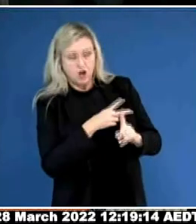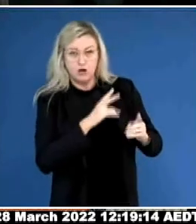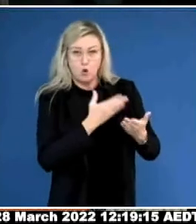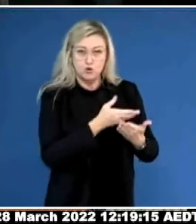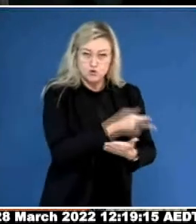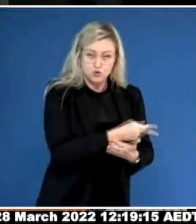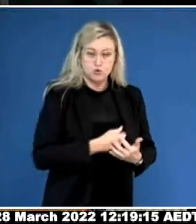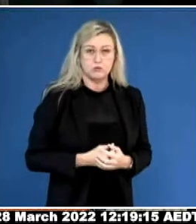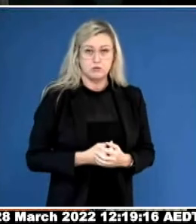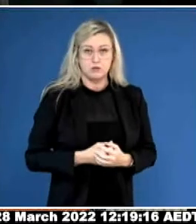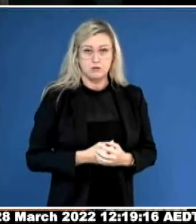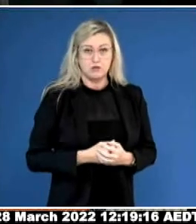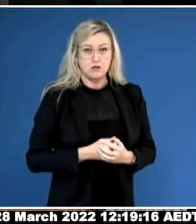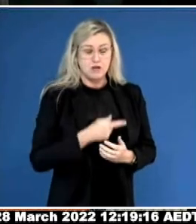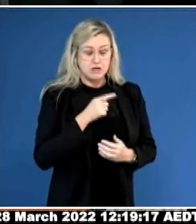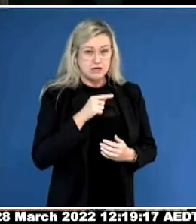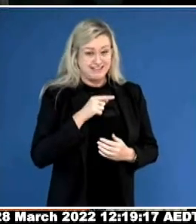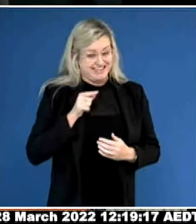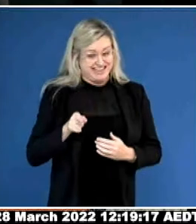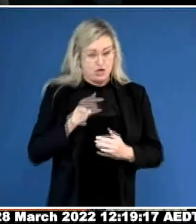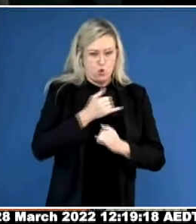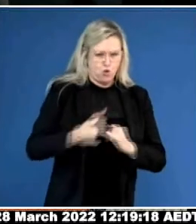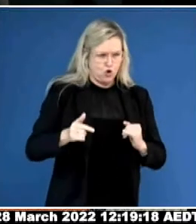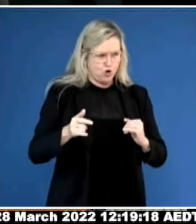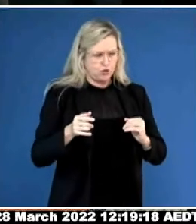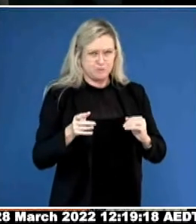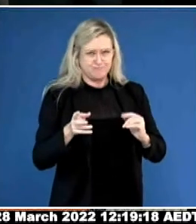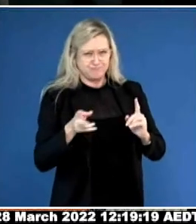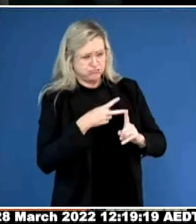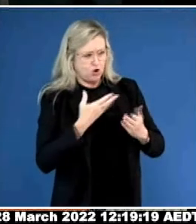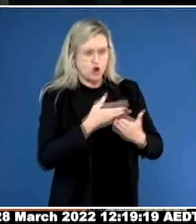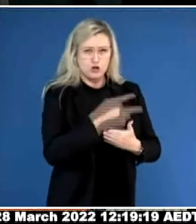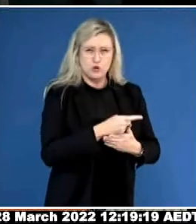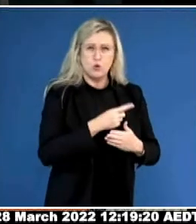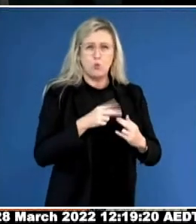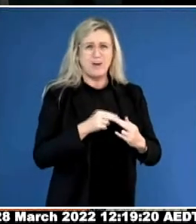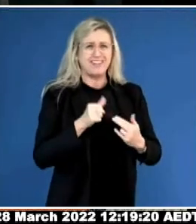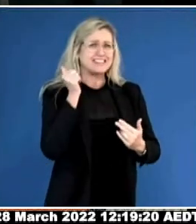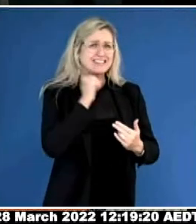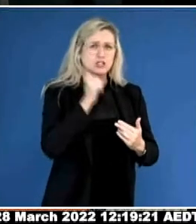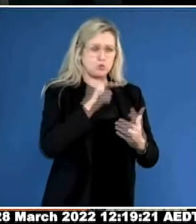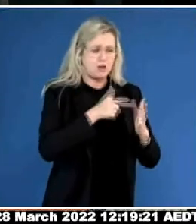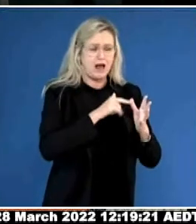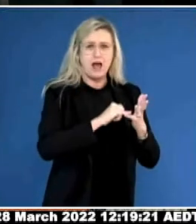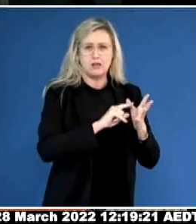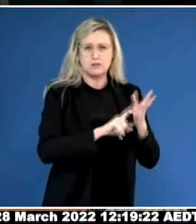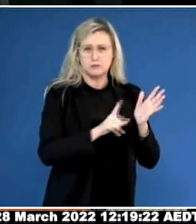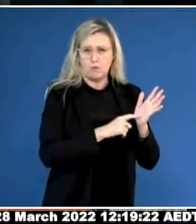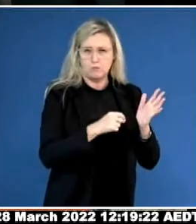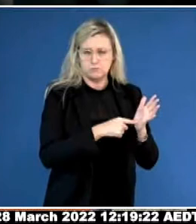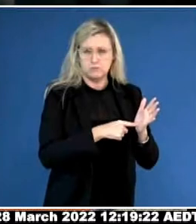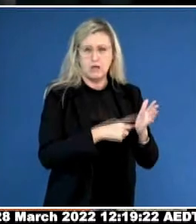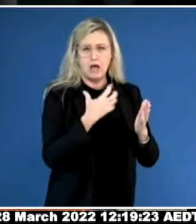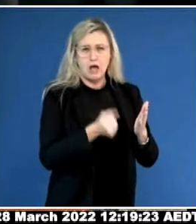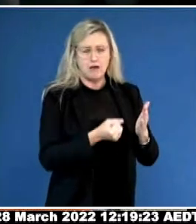significant part of his offending was that he regularly sexually assaulted you with increasing severity and regularity